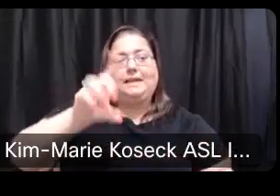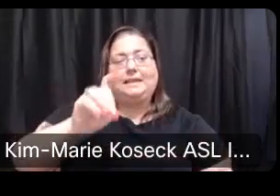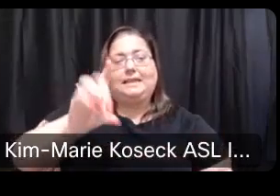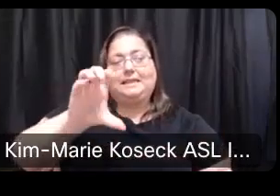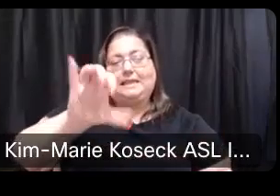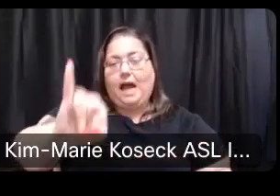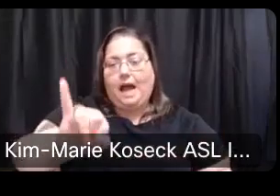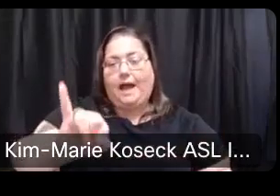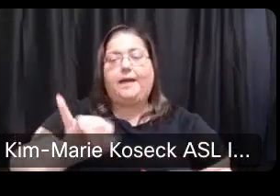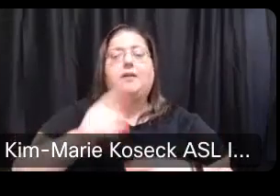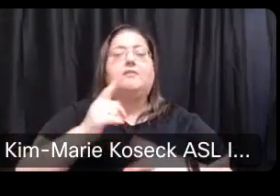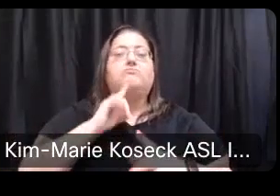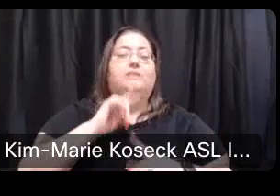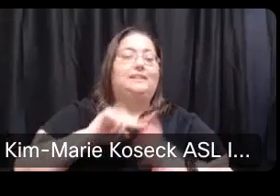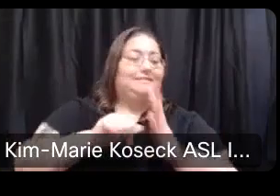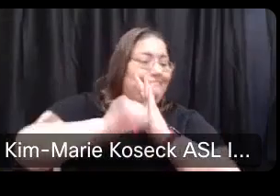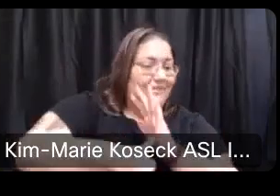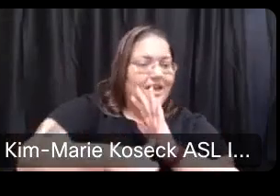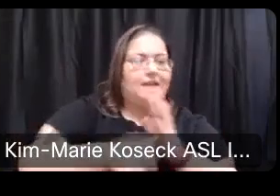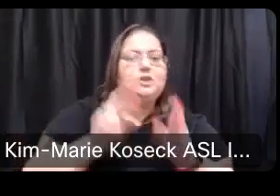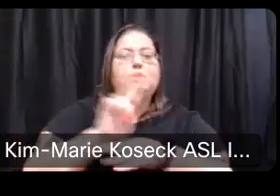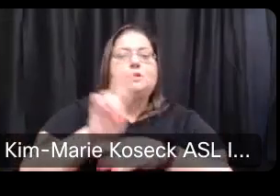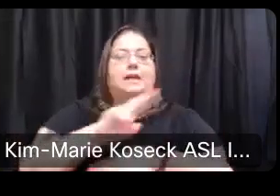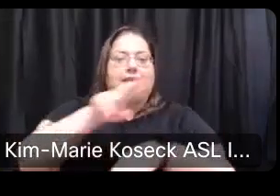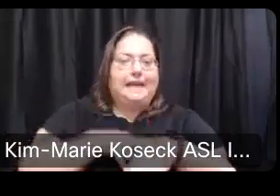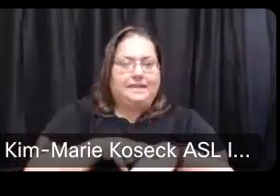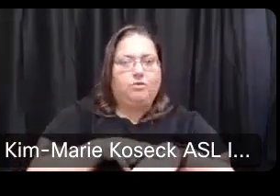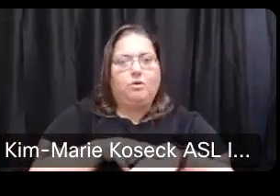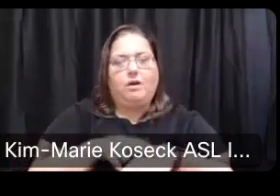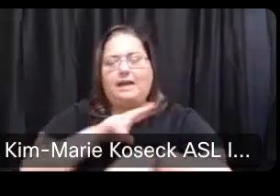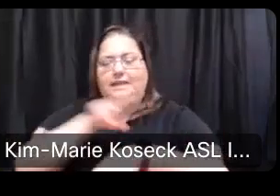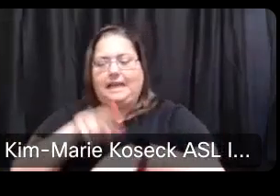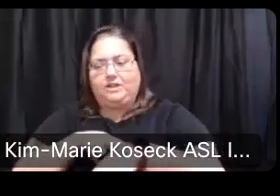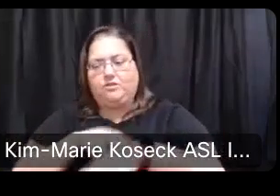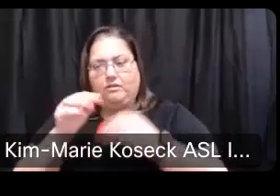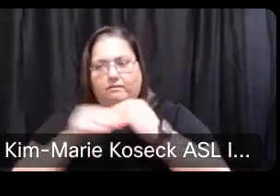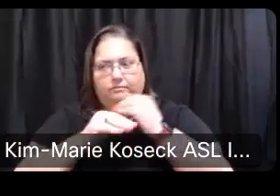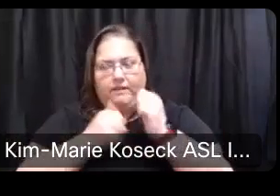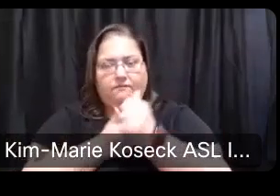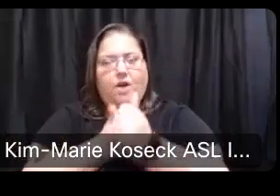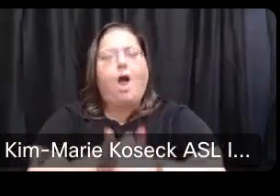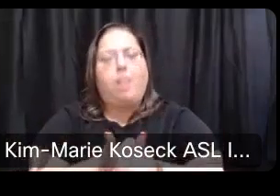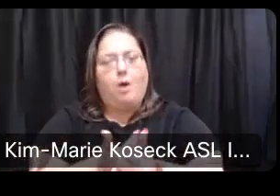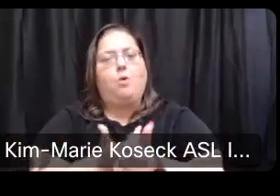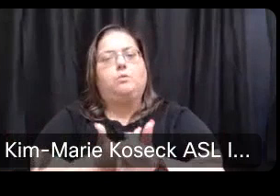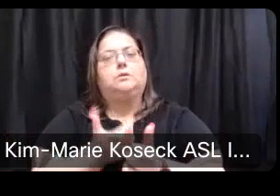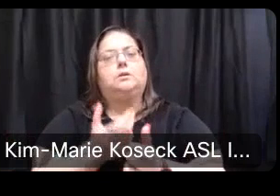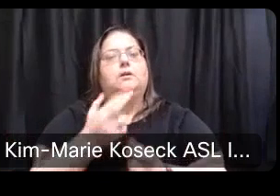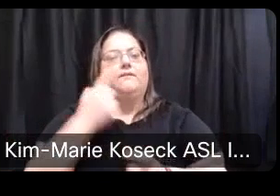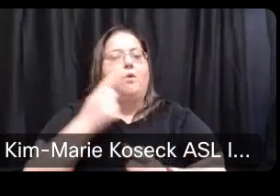tremendous emphasis on using natural and nature-based systems to address climate risks and